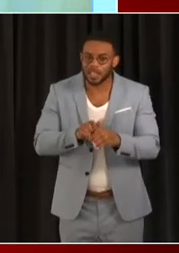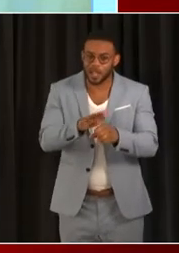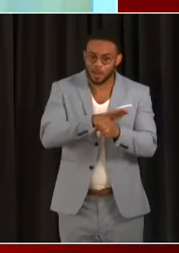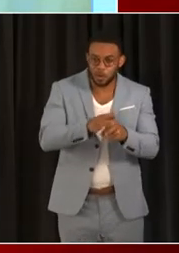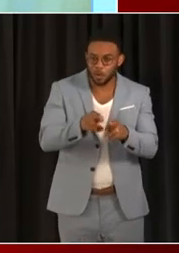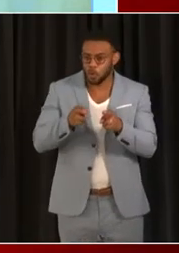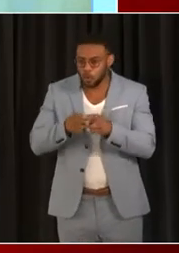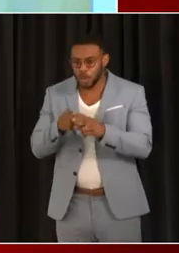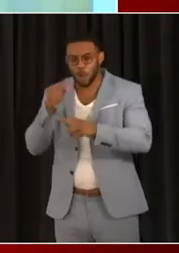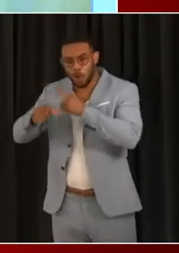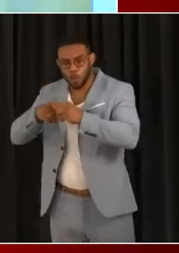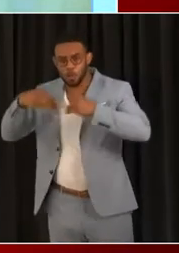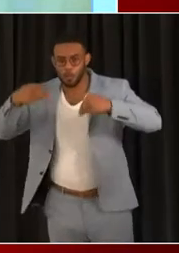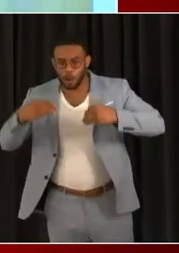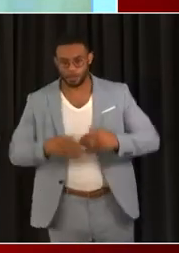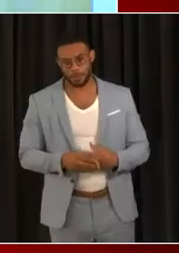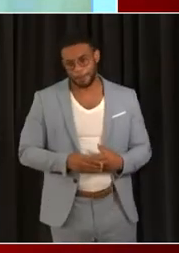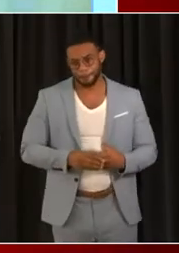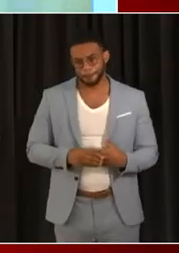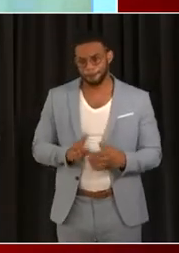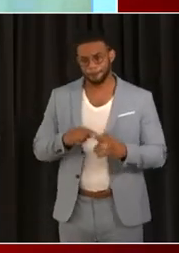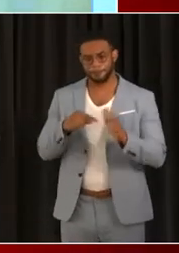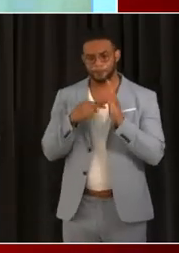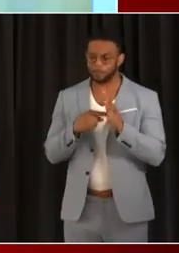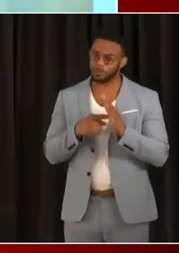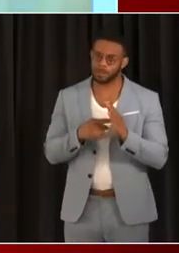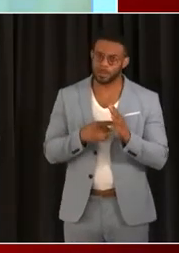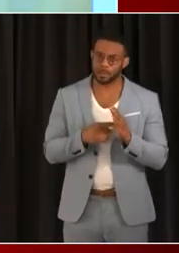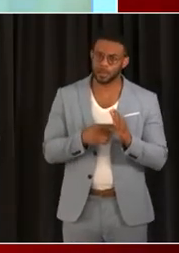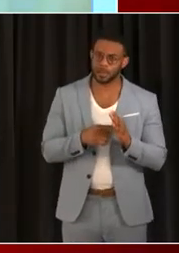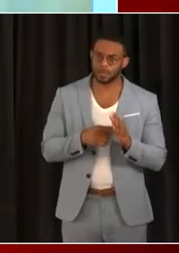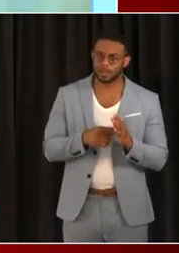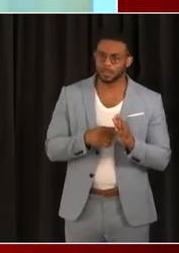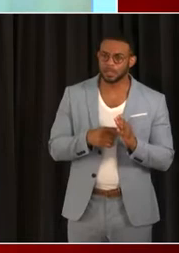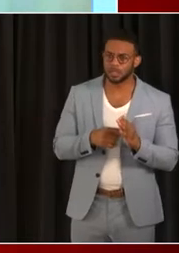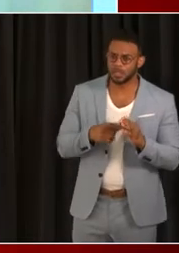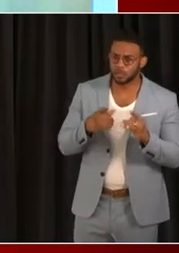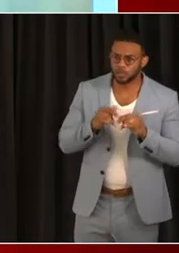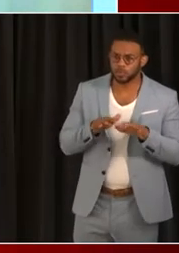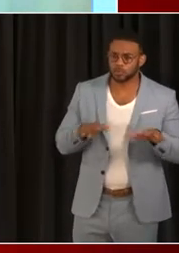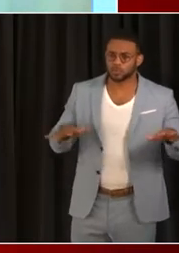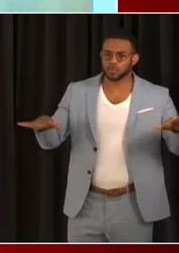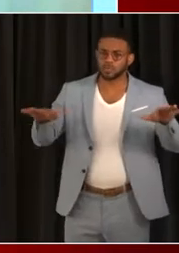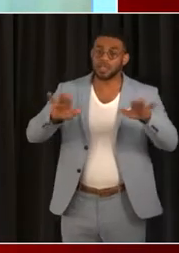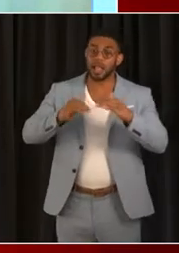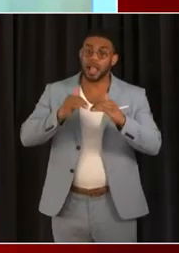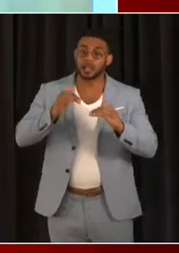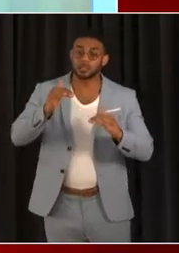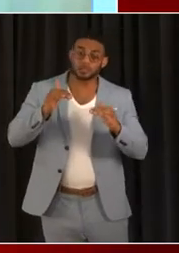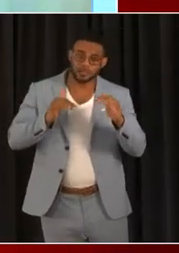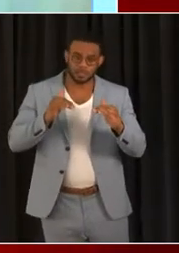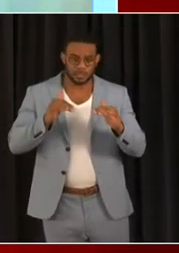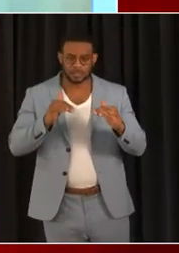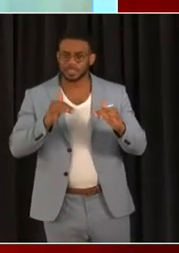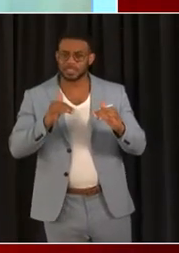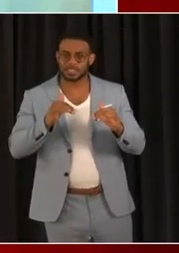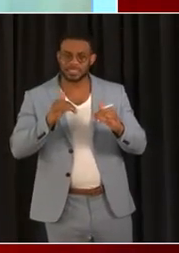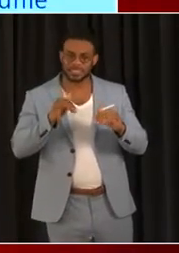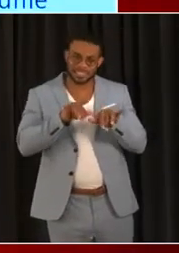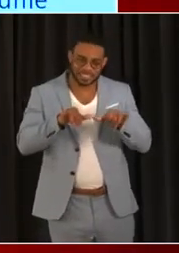in local, regional, and global markets. It represents a dream deferred by systemic racism